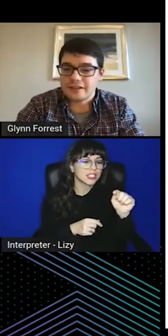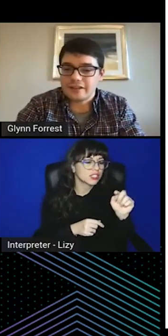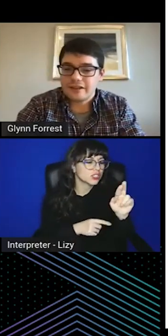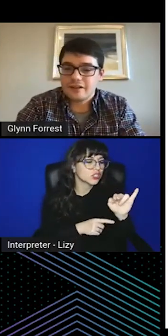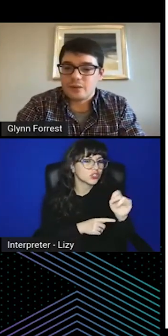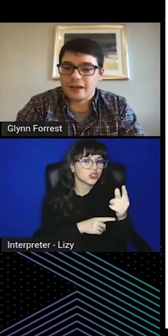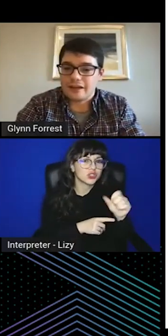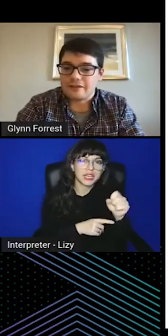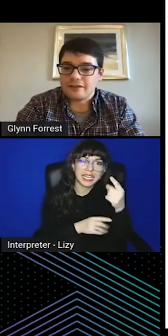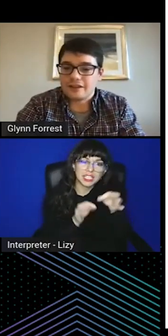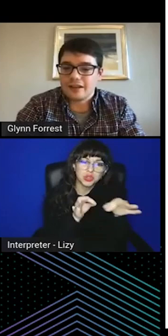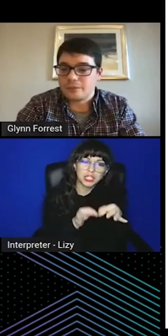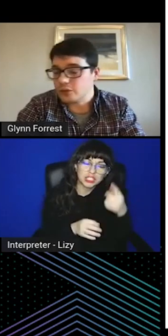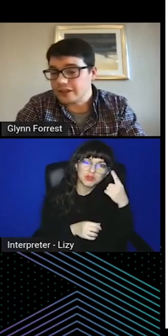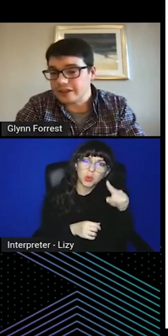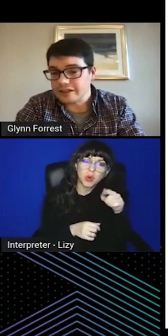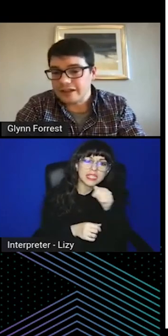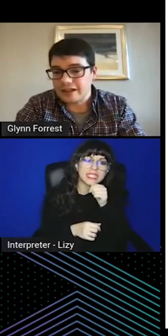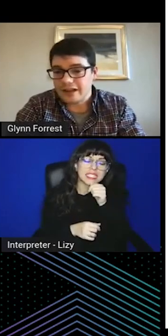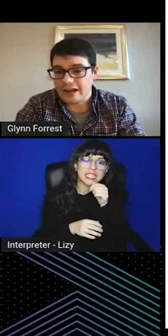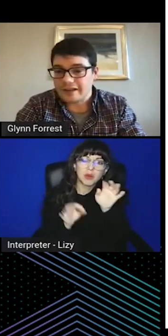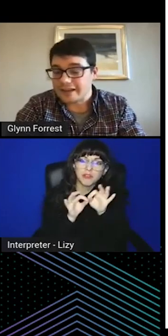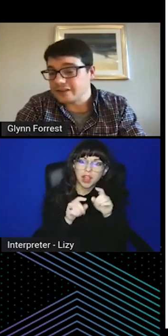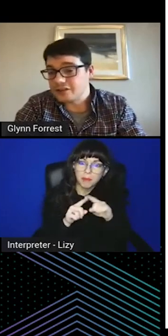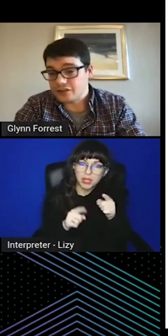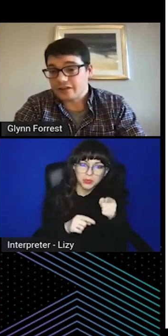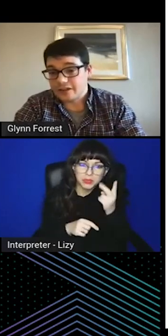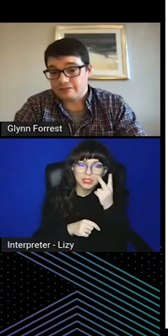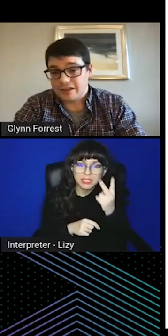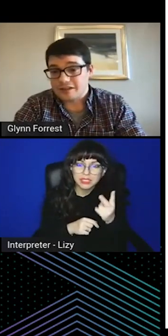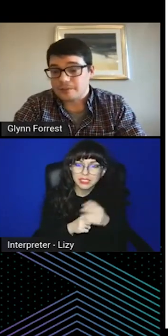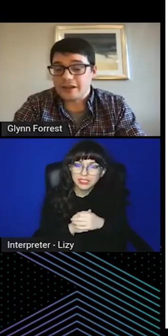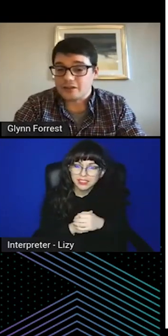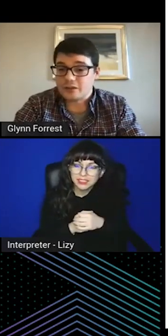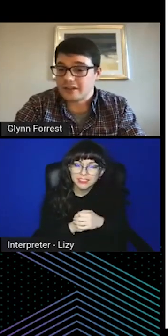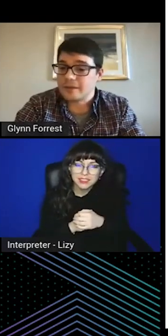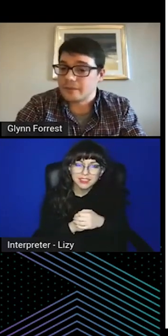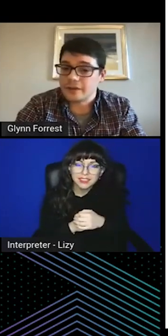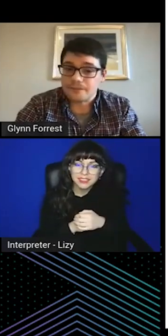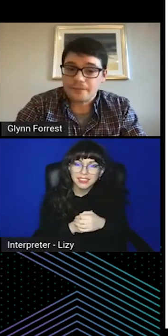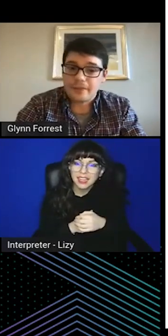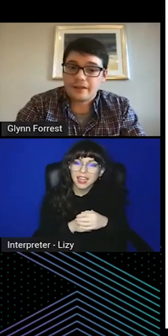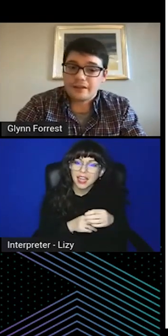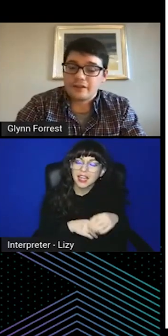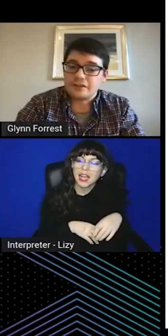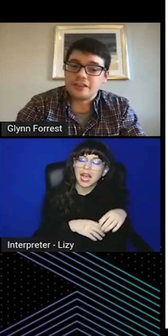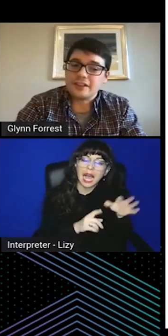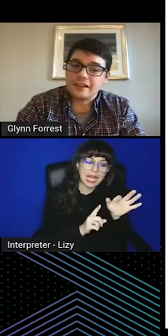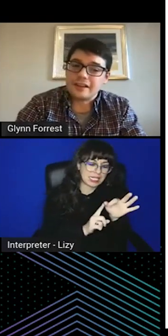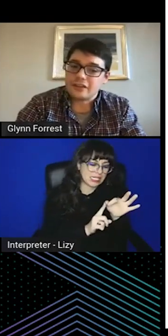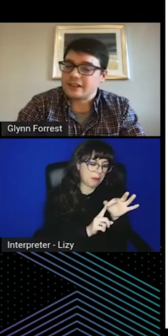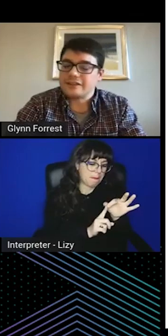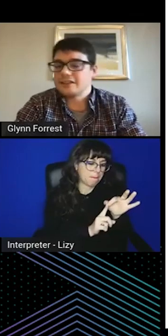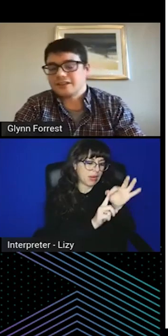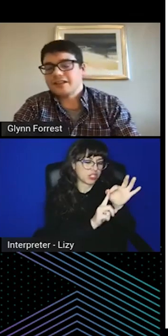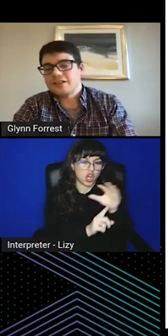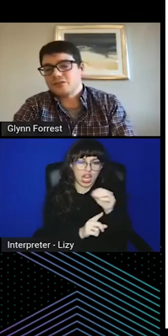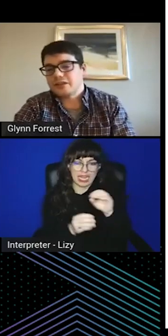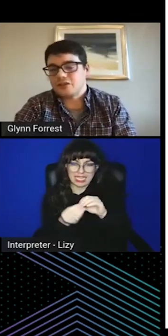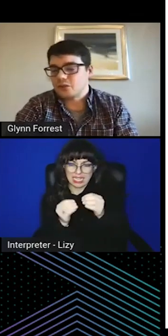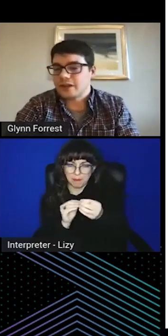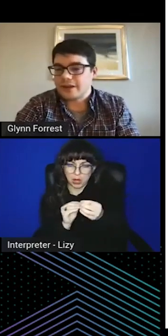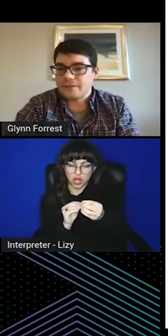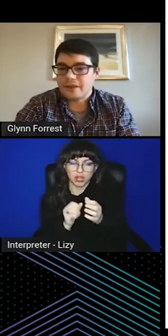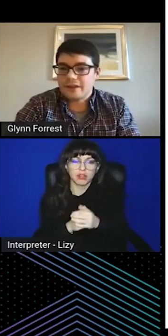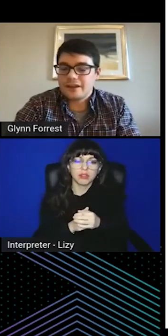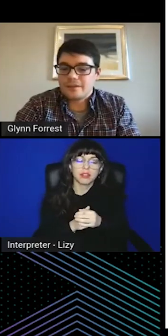see that we have a Boolean and an integer there, is special and number. Now the CLI on the left-hand side doesn't really